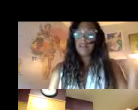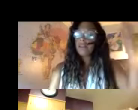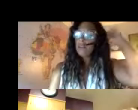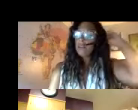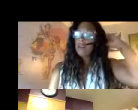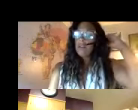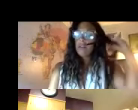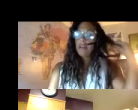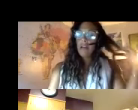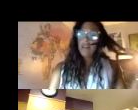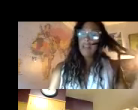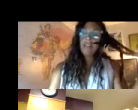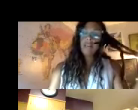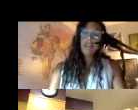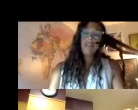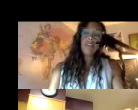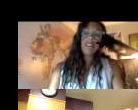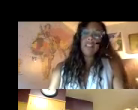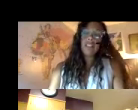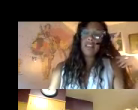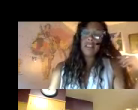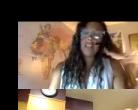also west and north of the